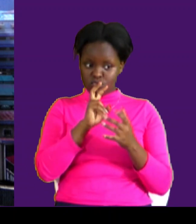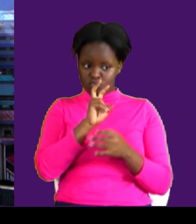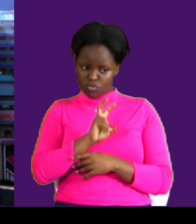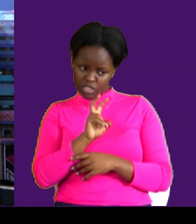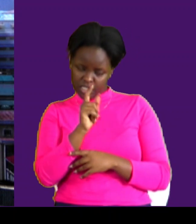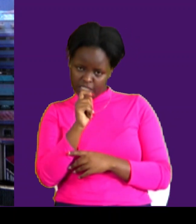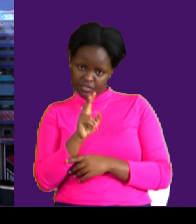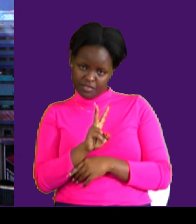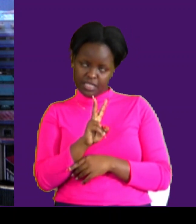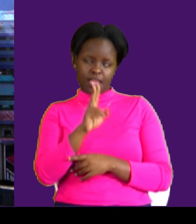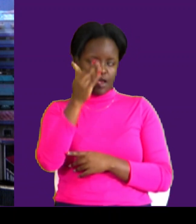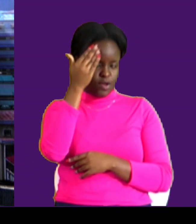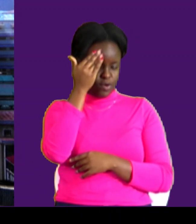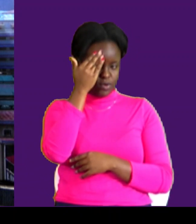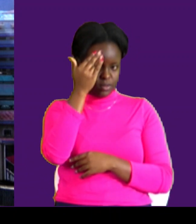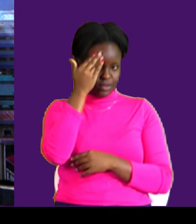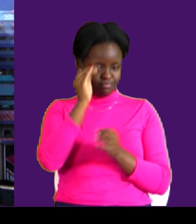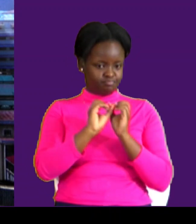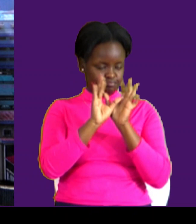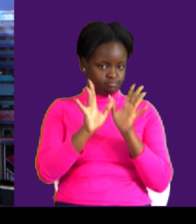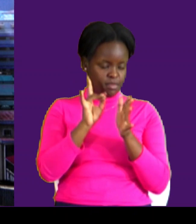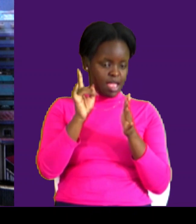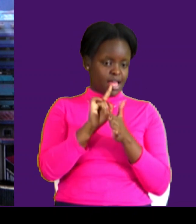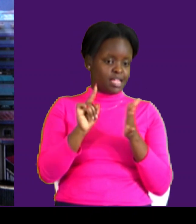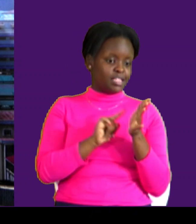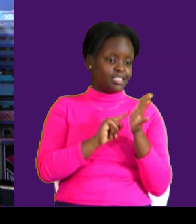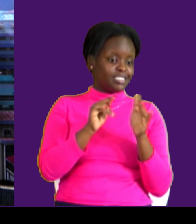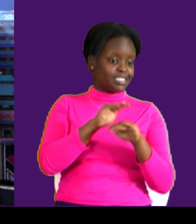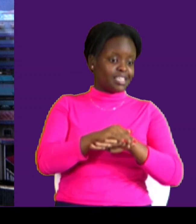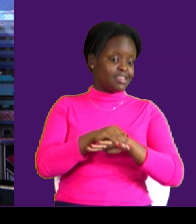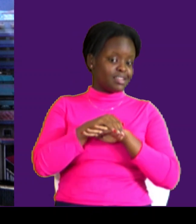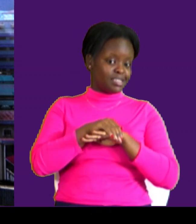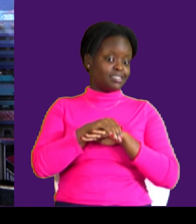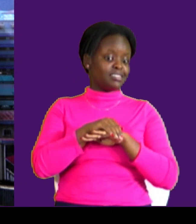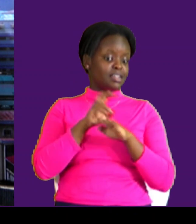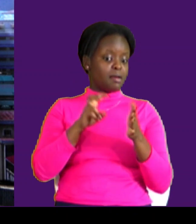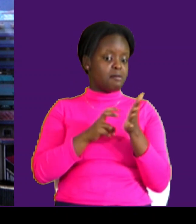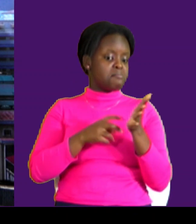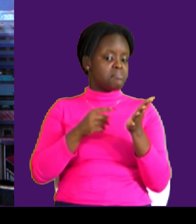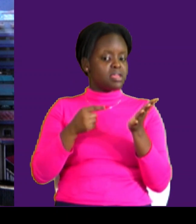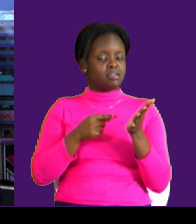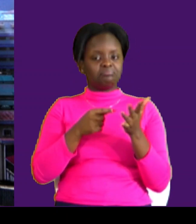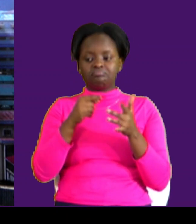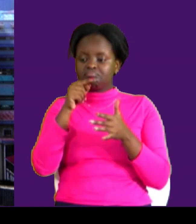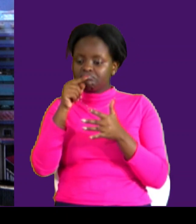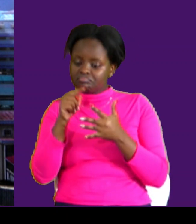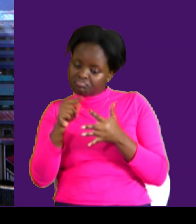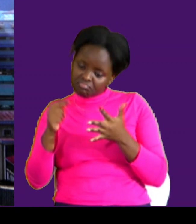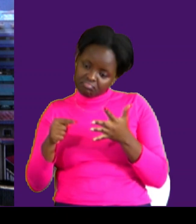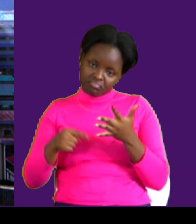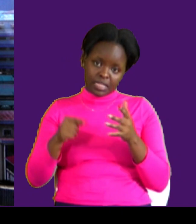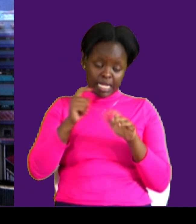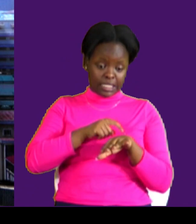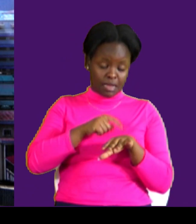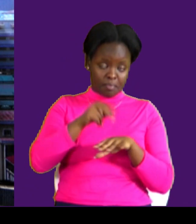television knows that this English is meaning this, because when you use strong